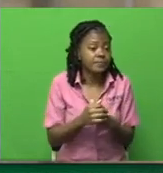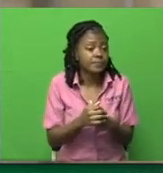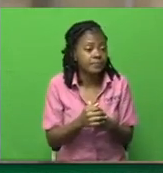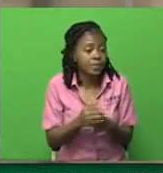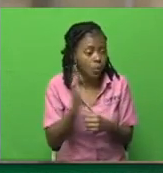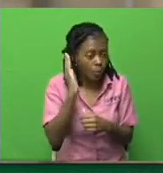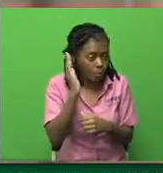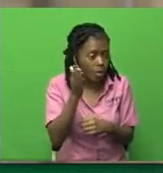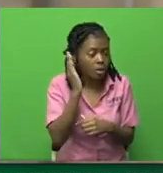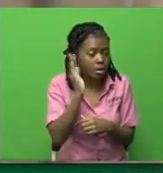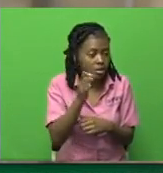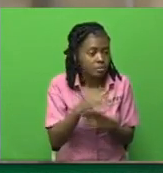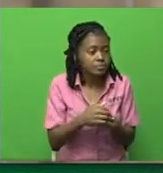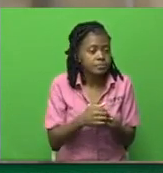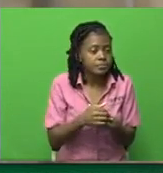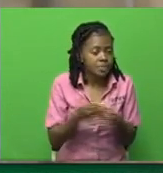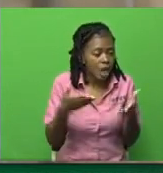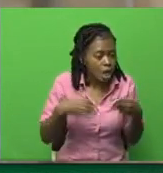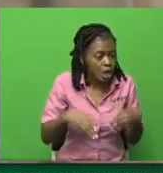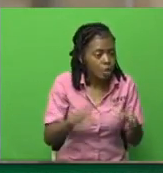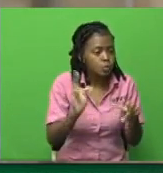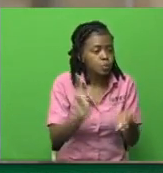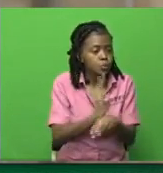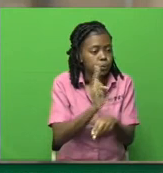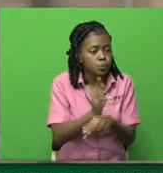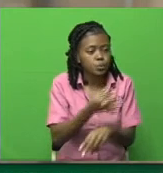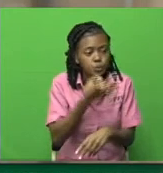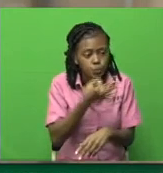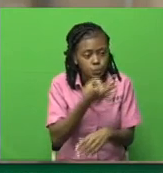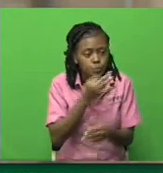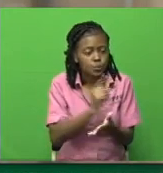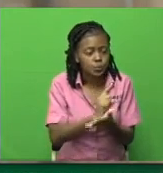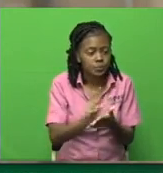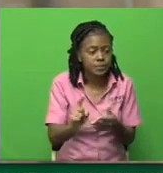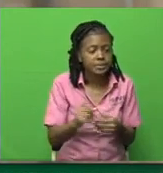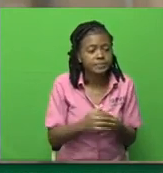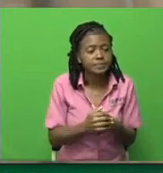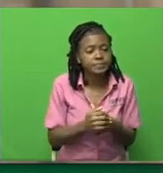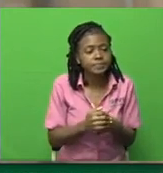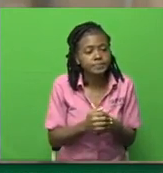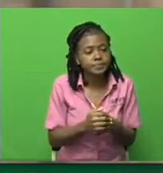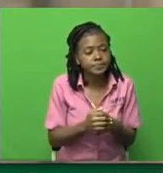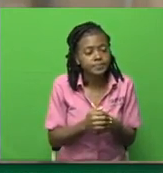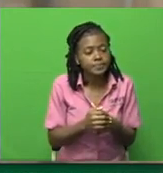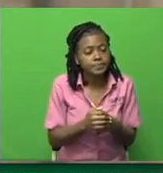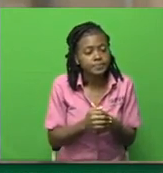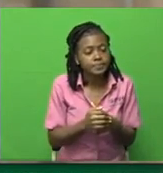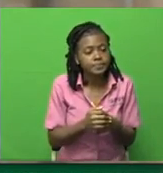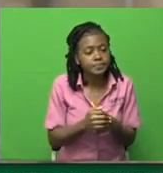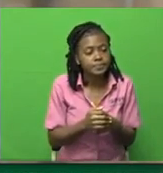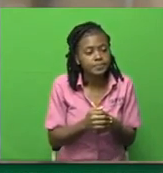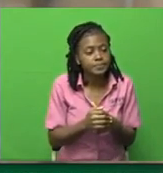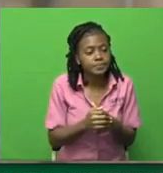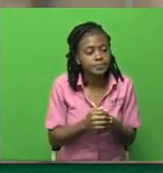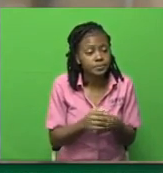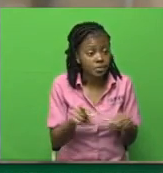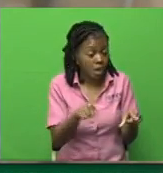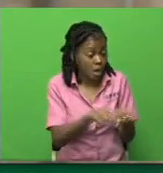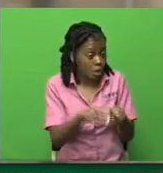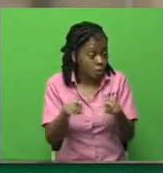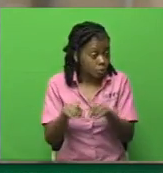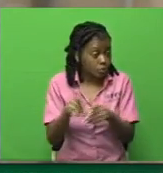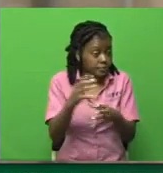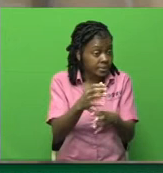in the coming weeks the funding and fiscal 2021 the commission procured 98